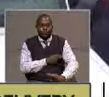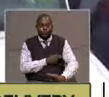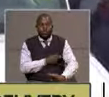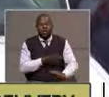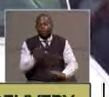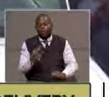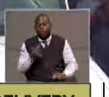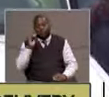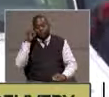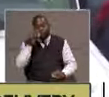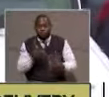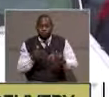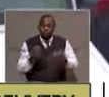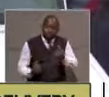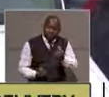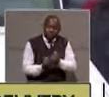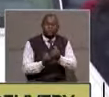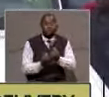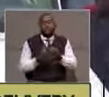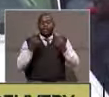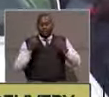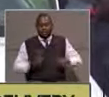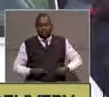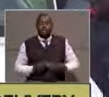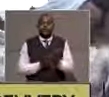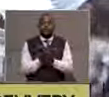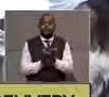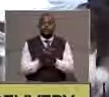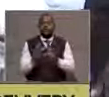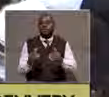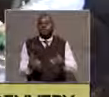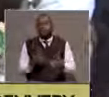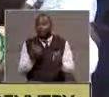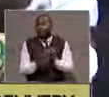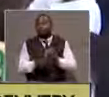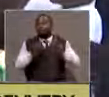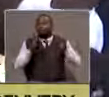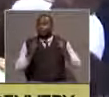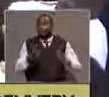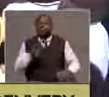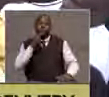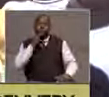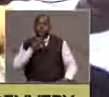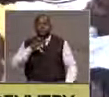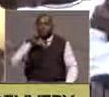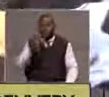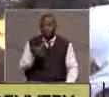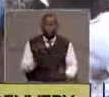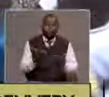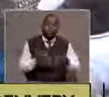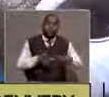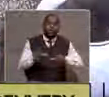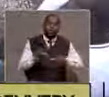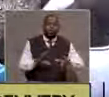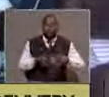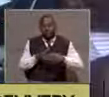Although government has extended support in delivering health services, there is still a problem for Teso sub-region where the local leaders